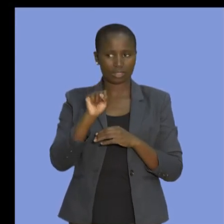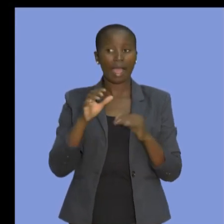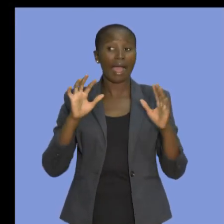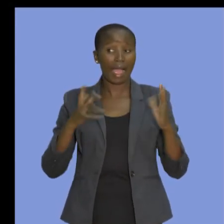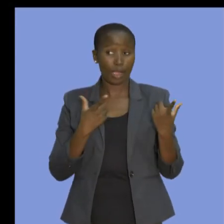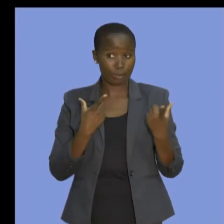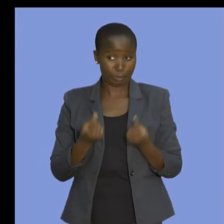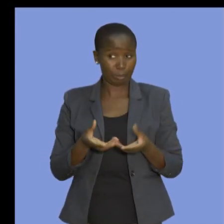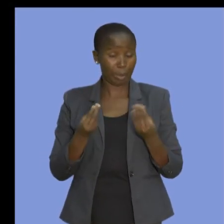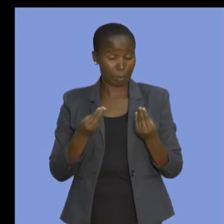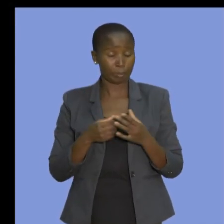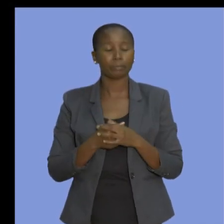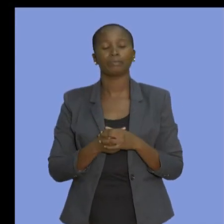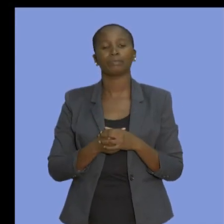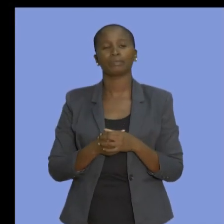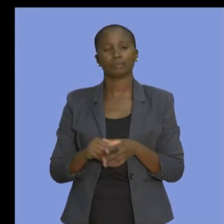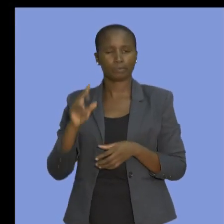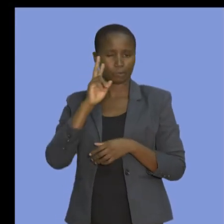So we can estimate the median.